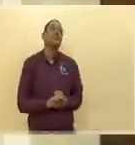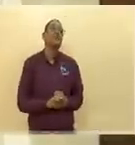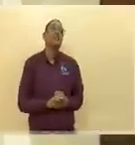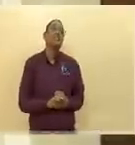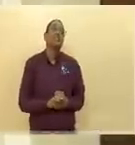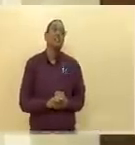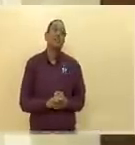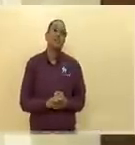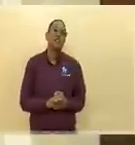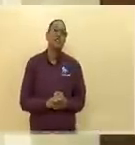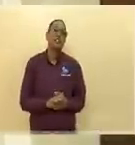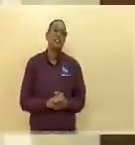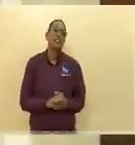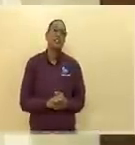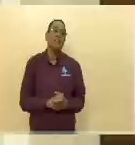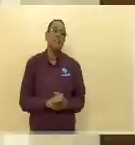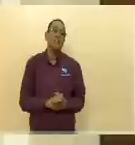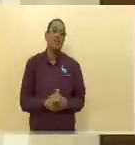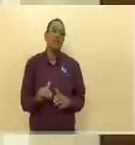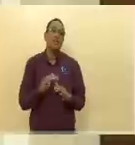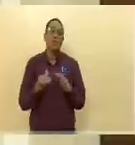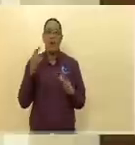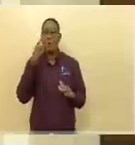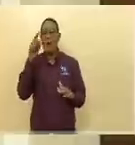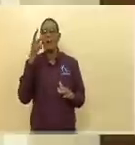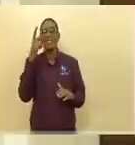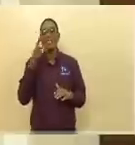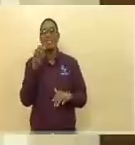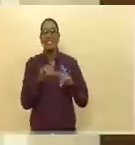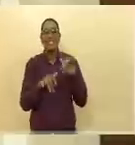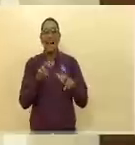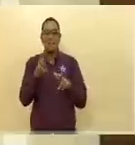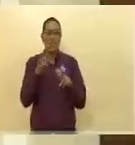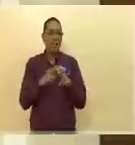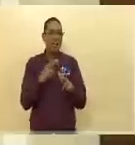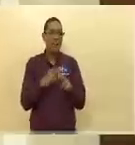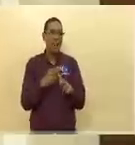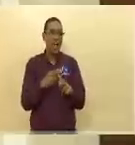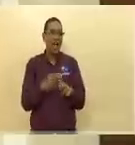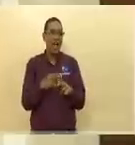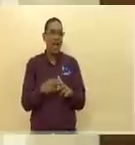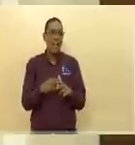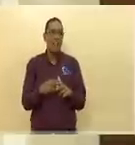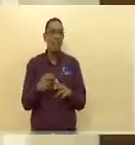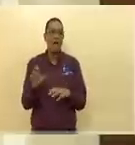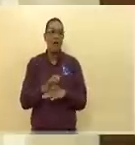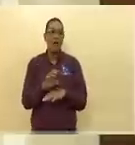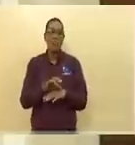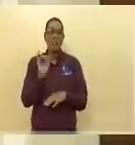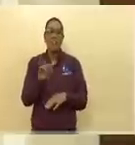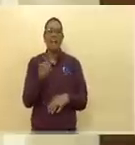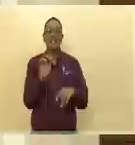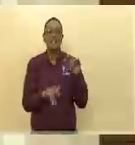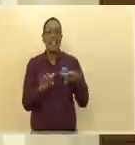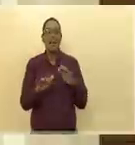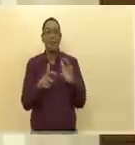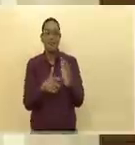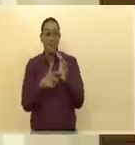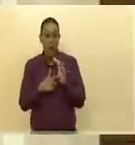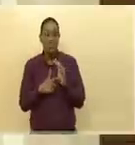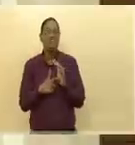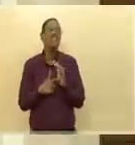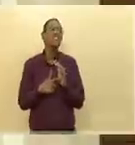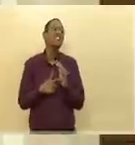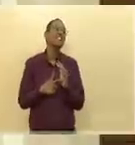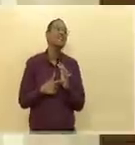don't mind that you see them typing in your name into a computer. That's just typing in the request. Somebody